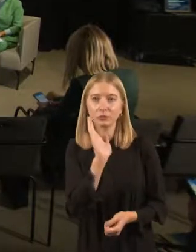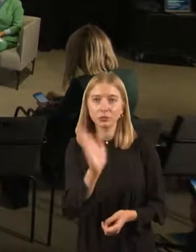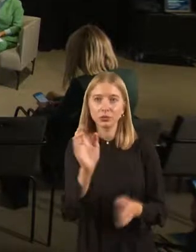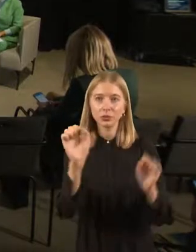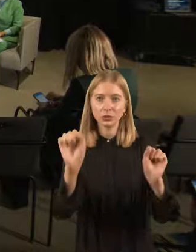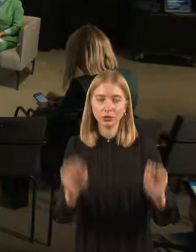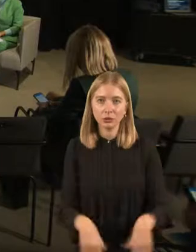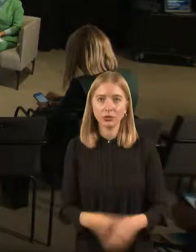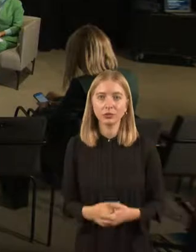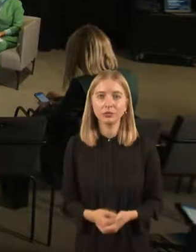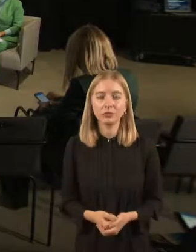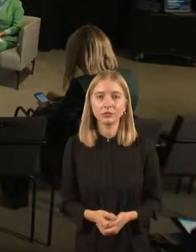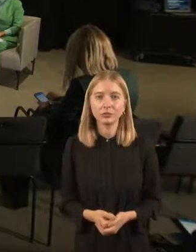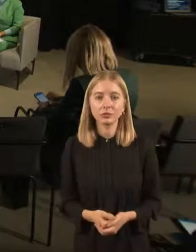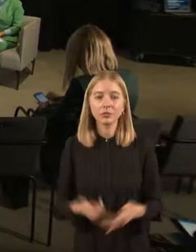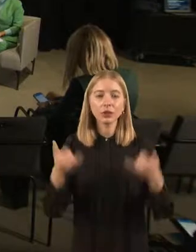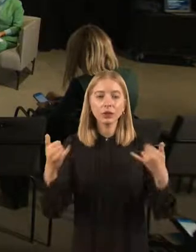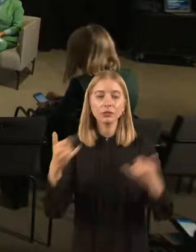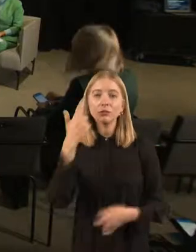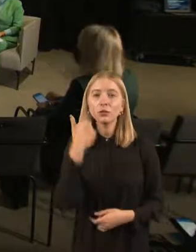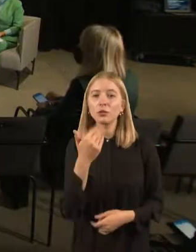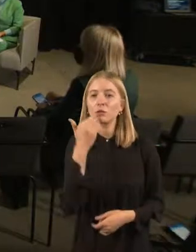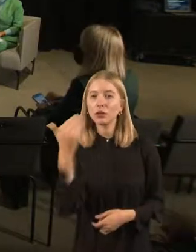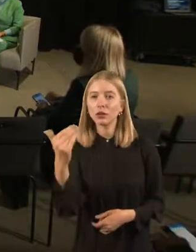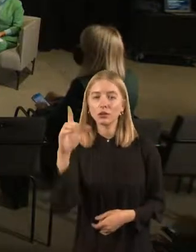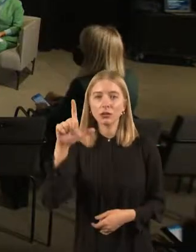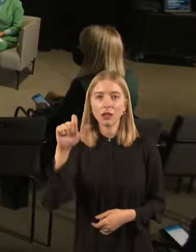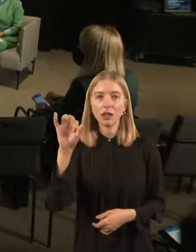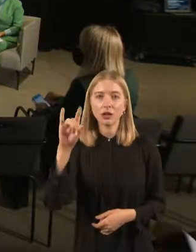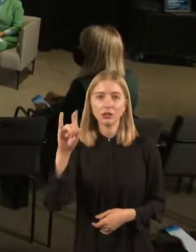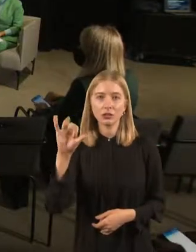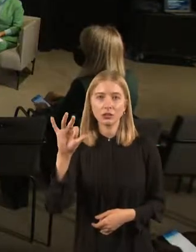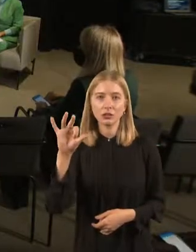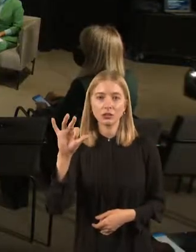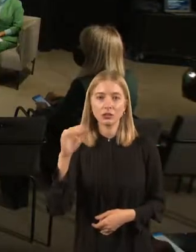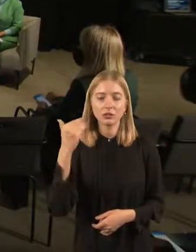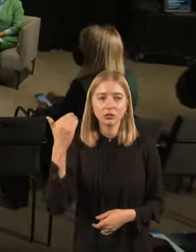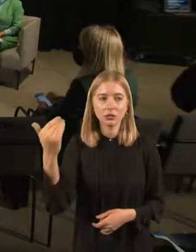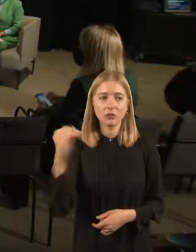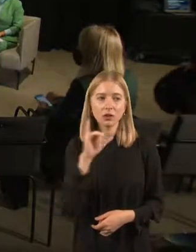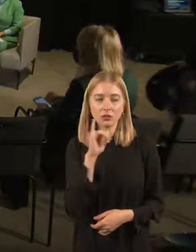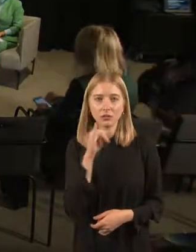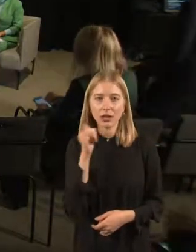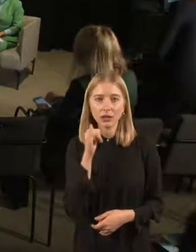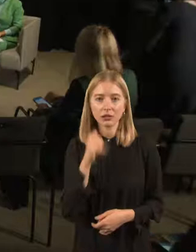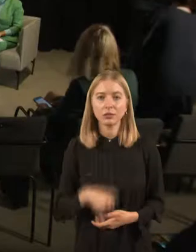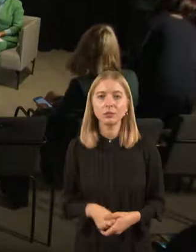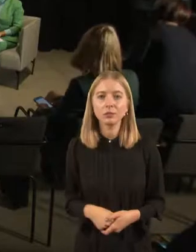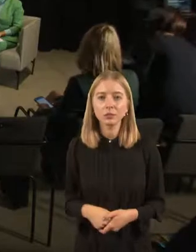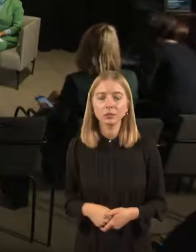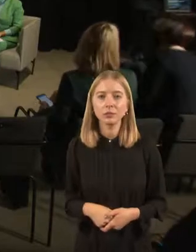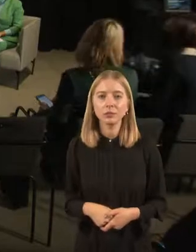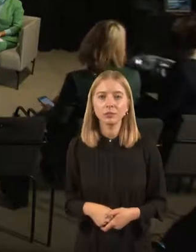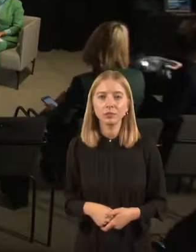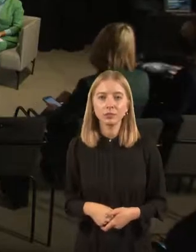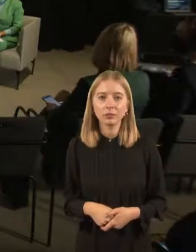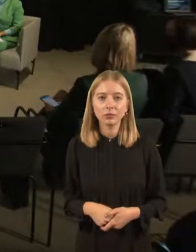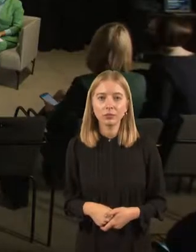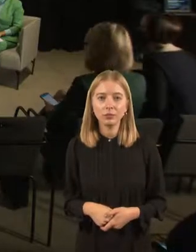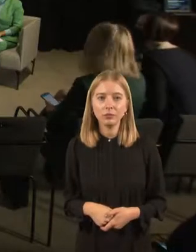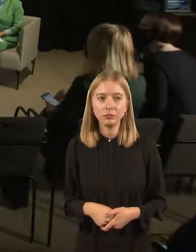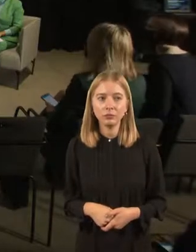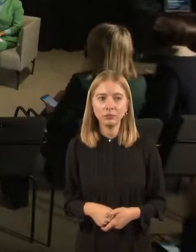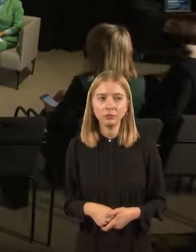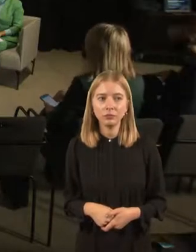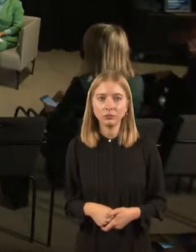the microphone when asking your question. So now, may I turn to Mr. Lacy about